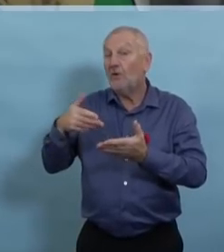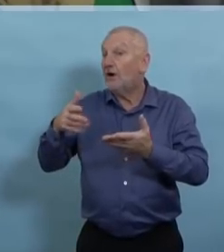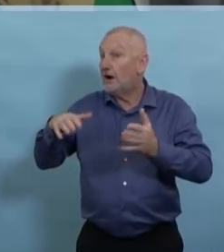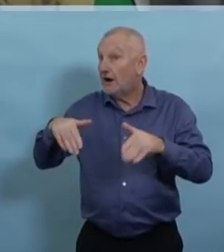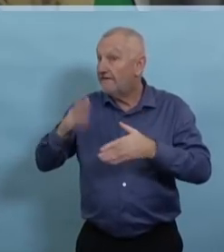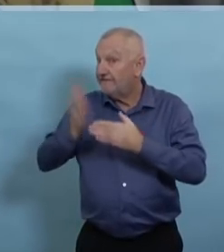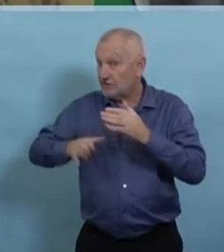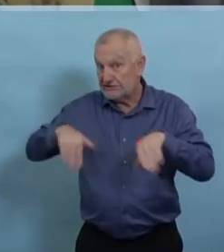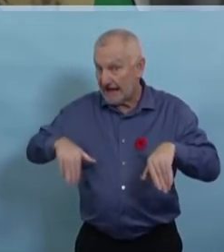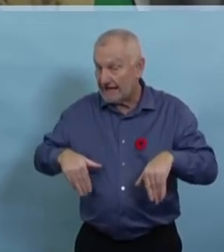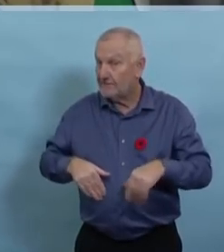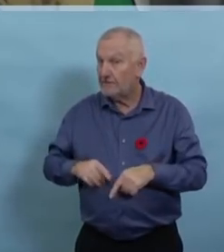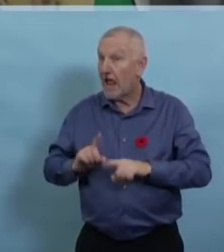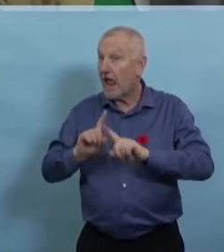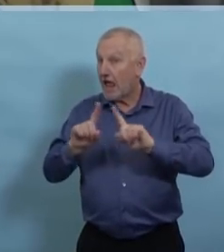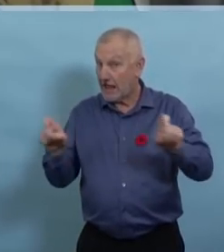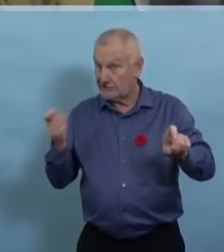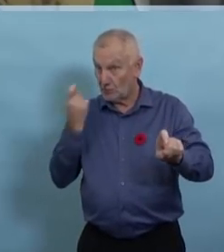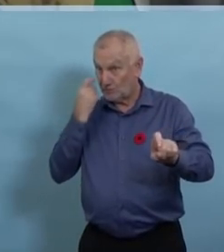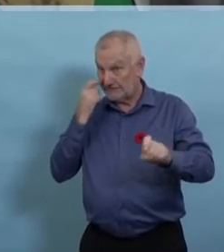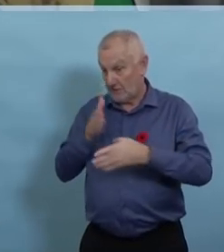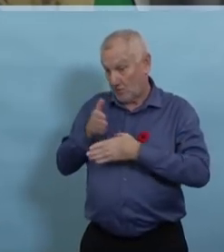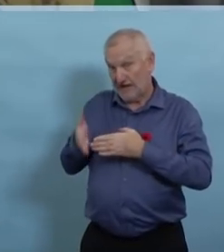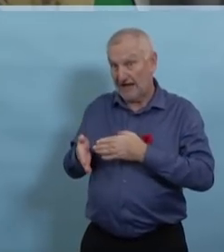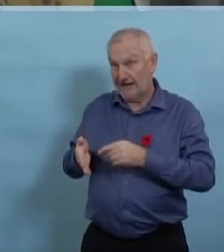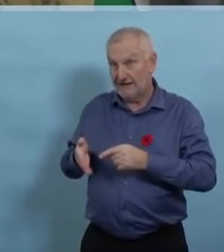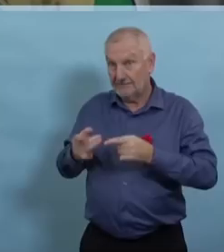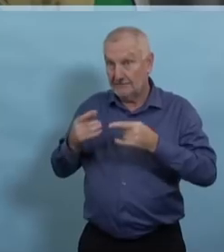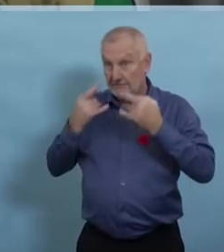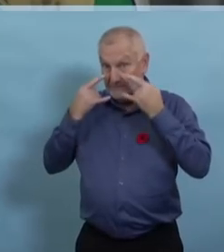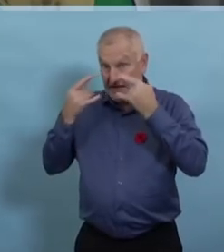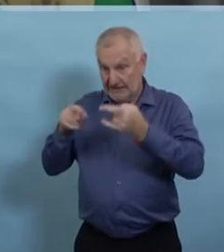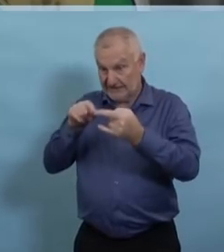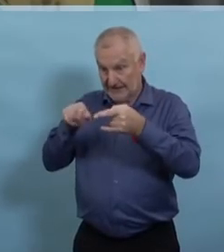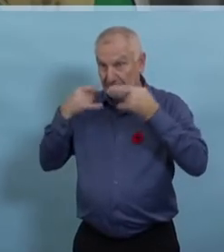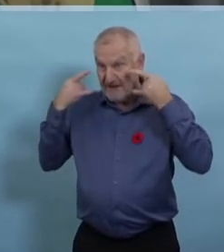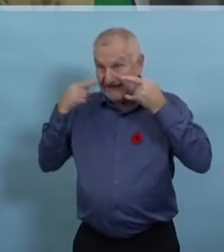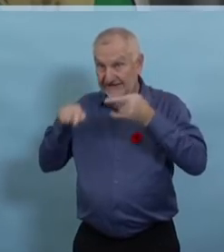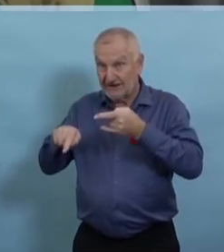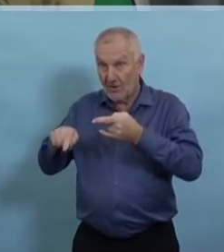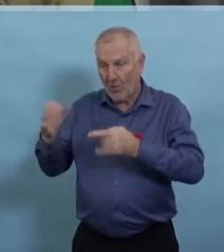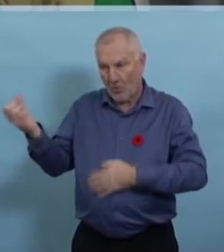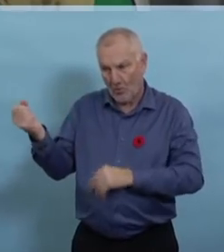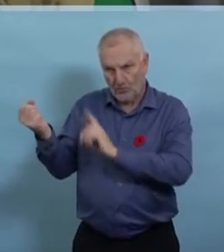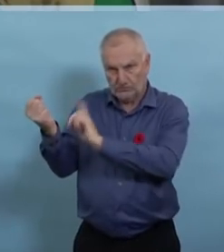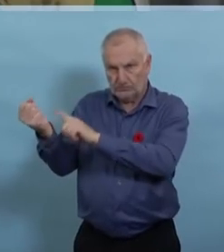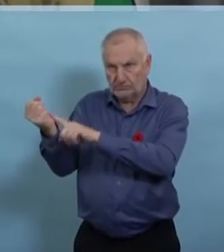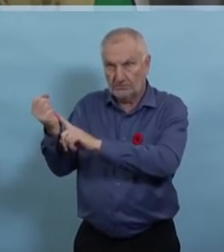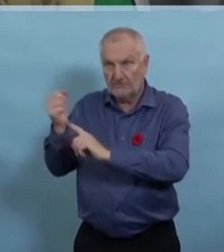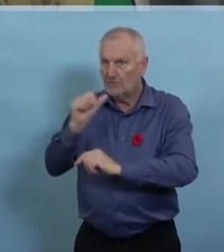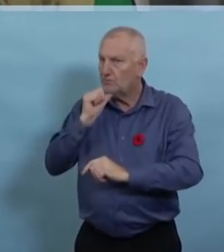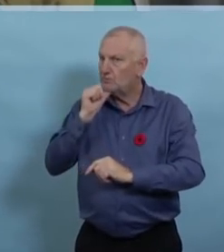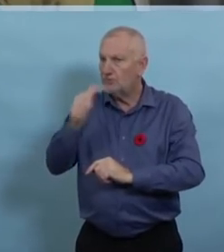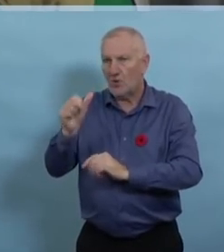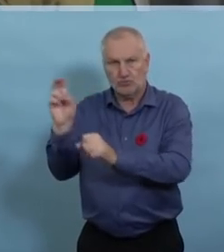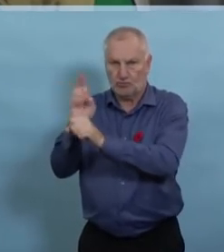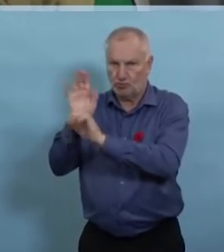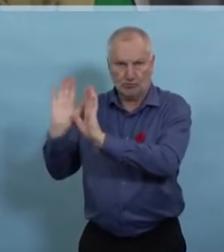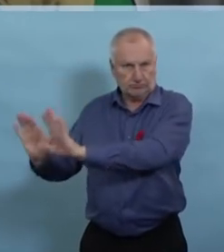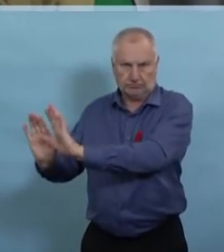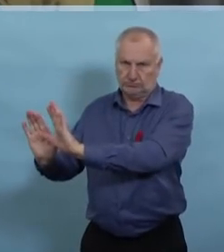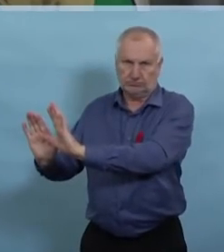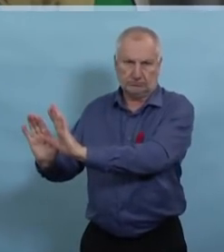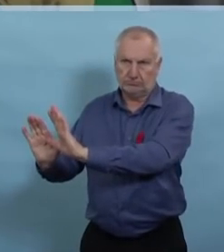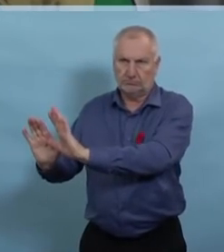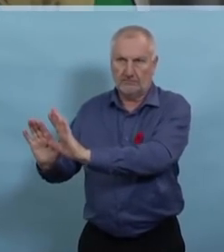aside on the weekend, not to be used, and to allow the purchasing agent to do that